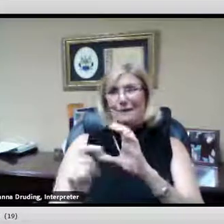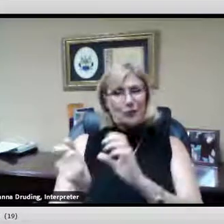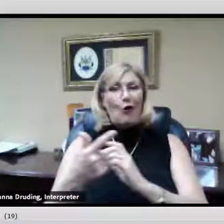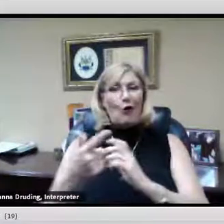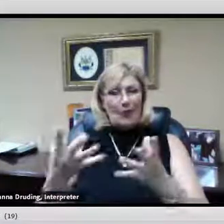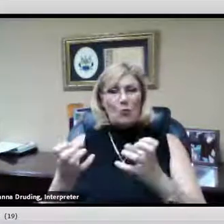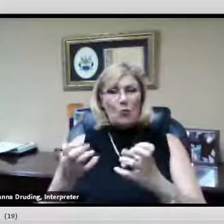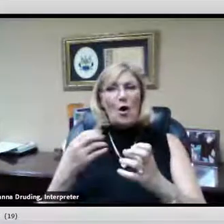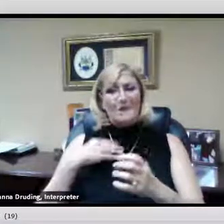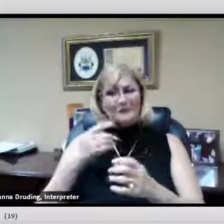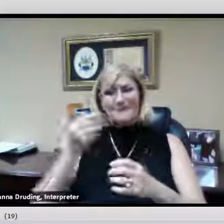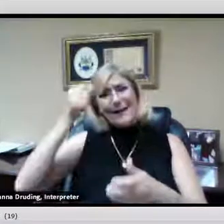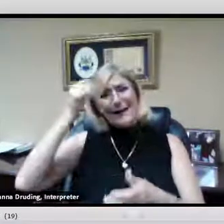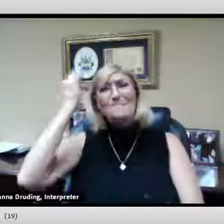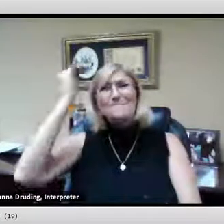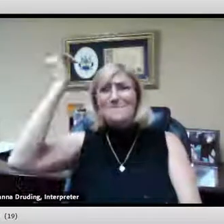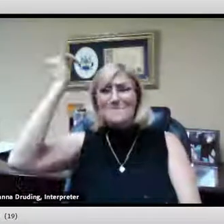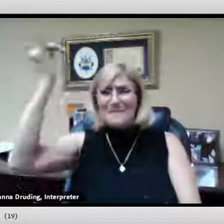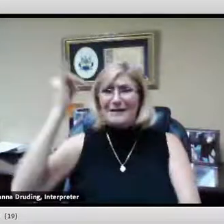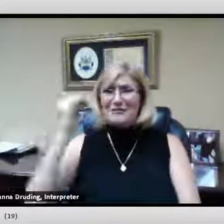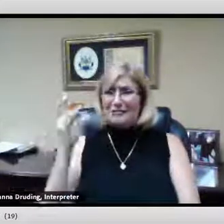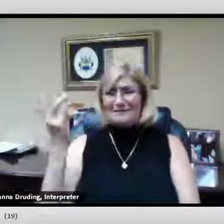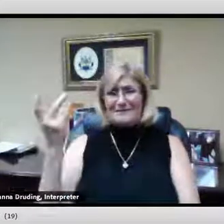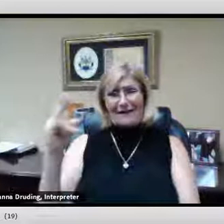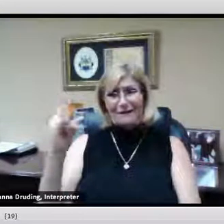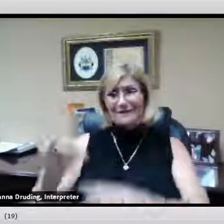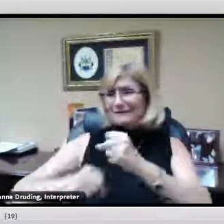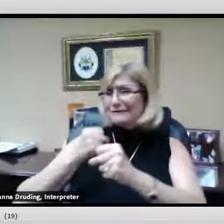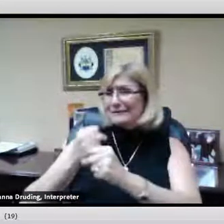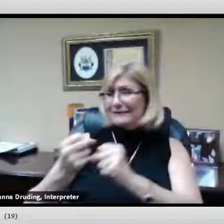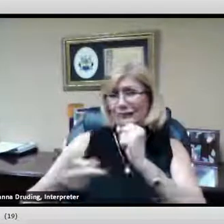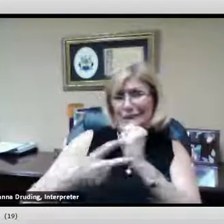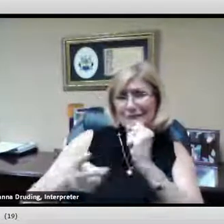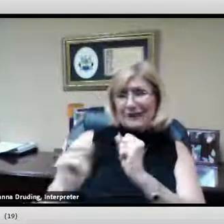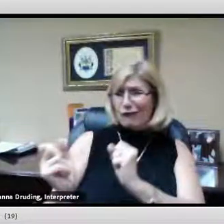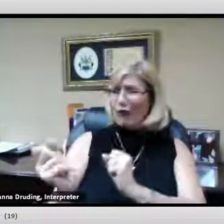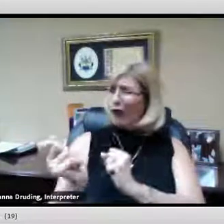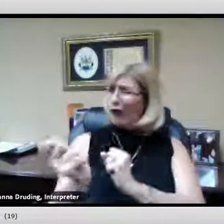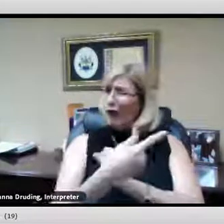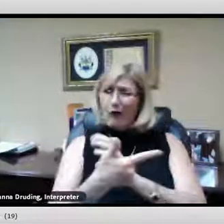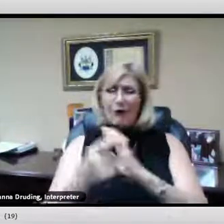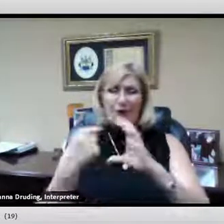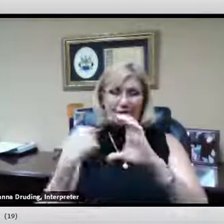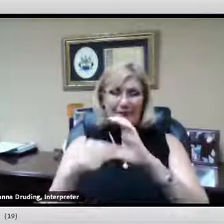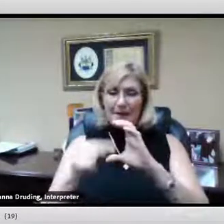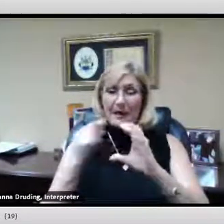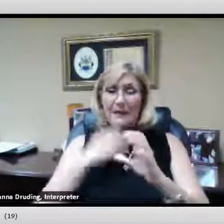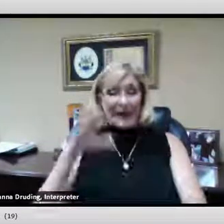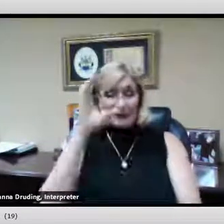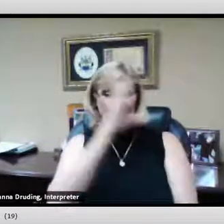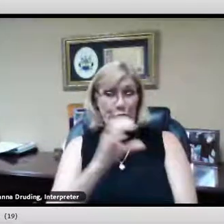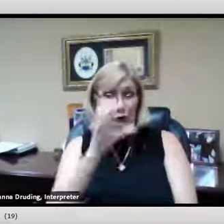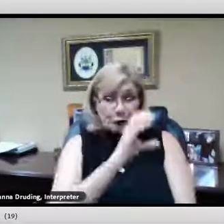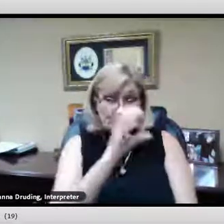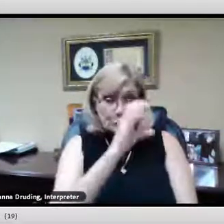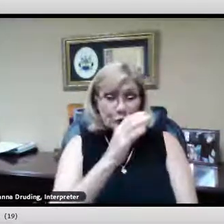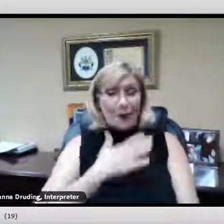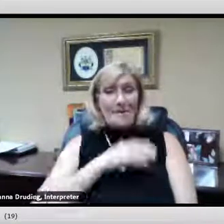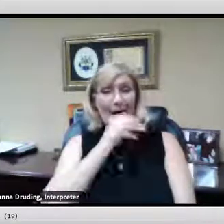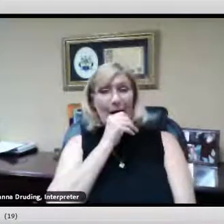work, I have a lot of saved emails, but they're very helpful. I search through my old emails on a regular